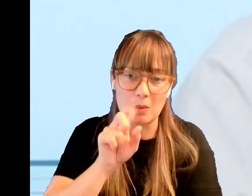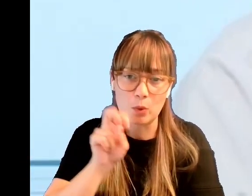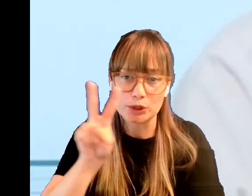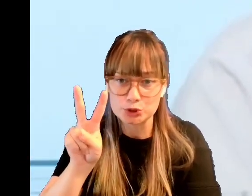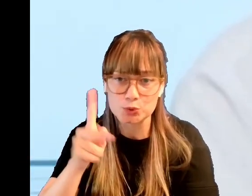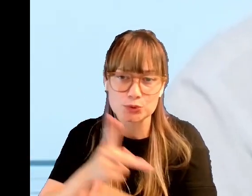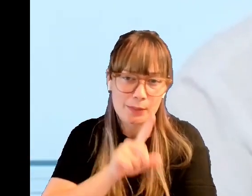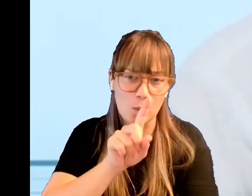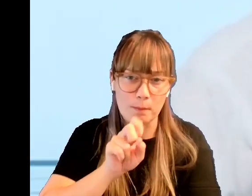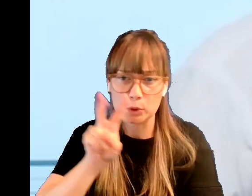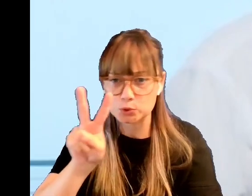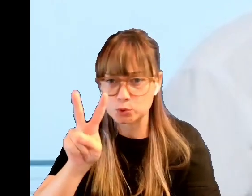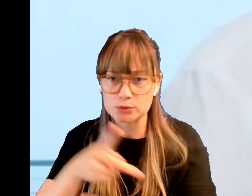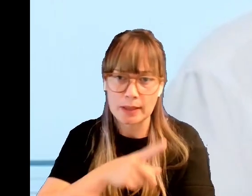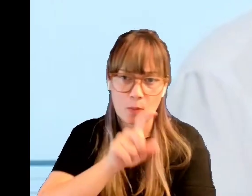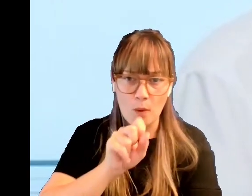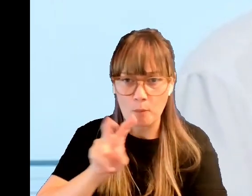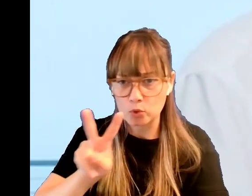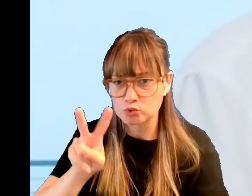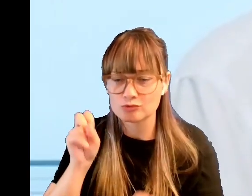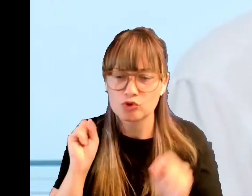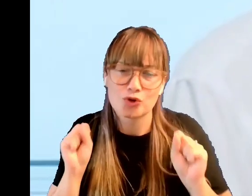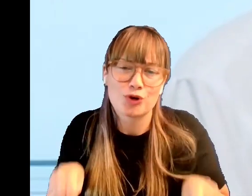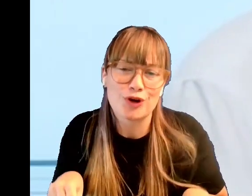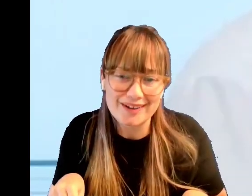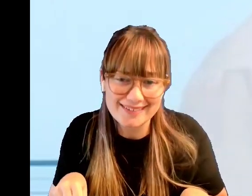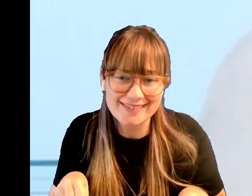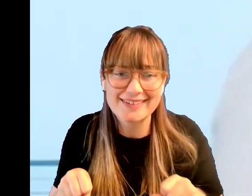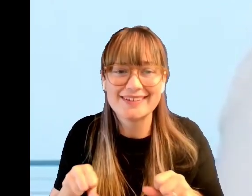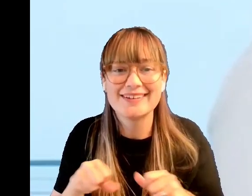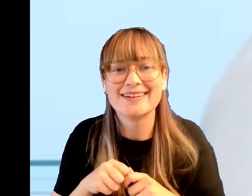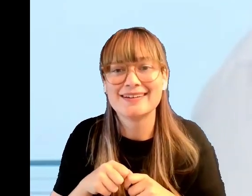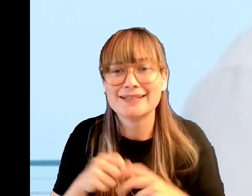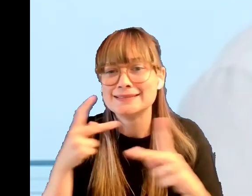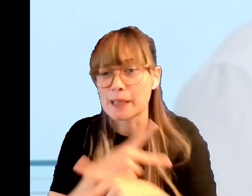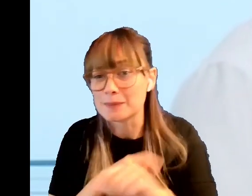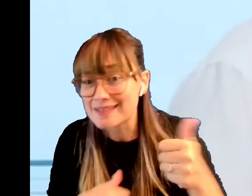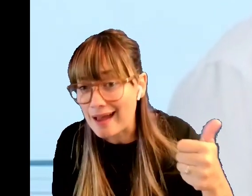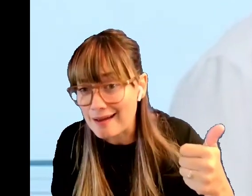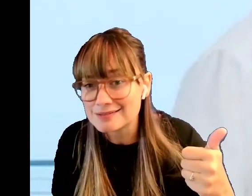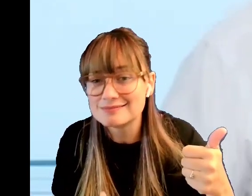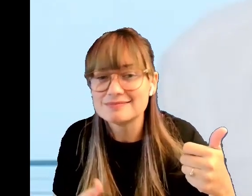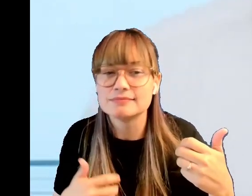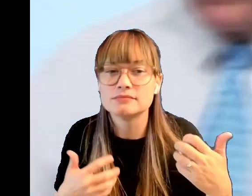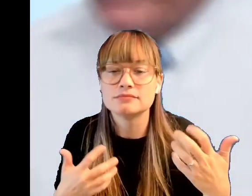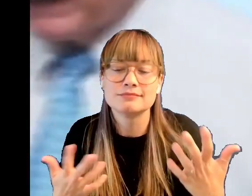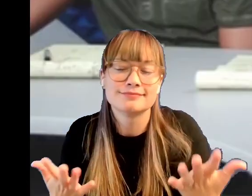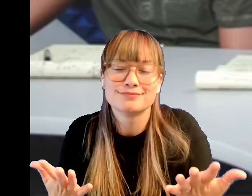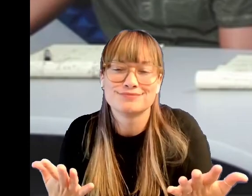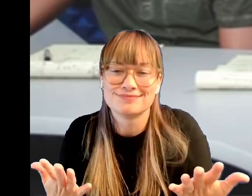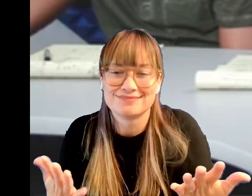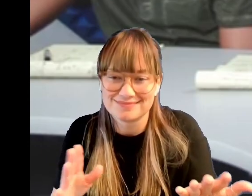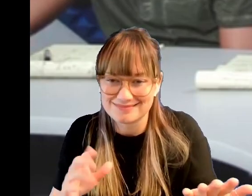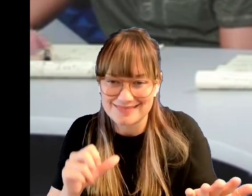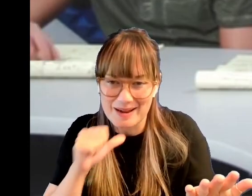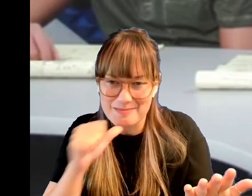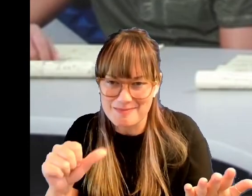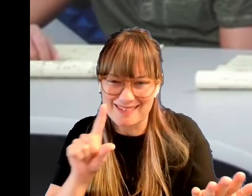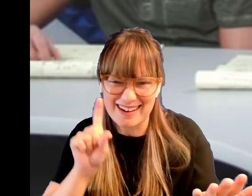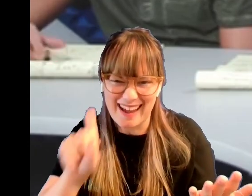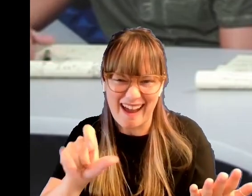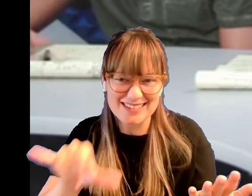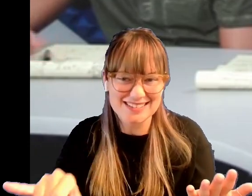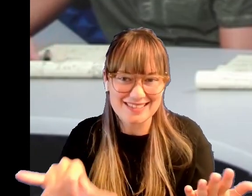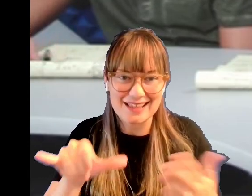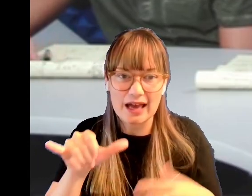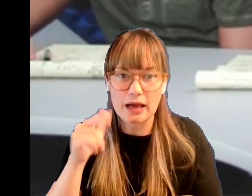that answer, then multiply by 1.2 again, get that answer, then multiply by 10. I'm not going to ever ask you to do something